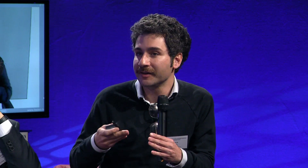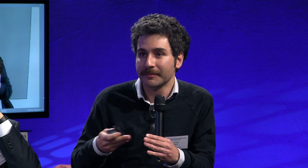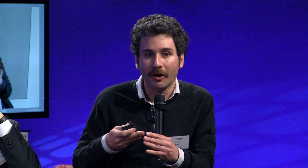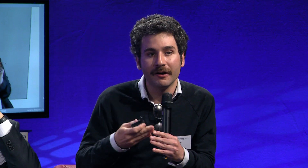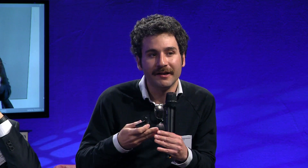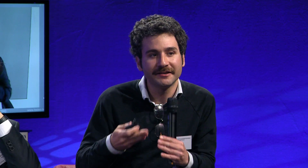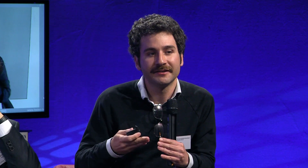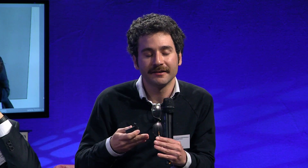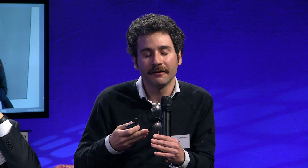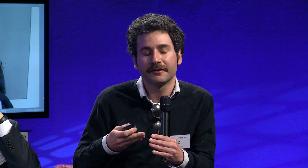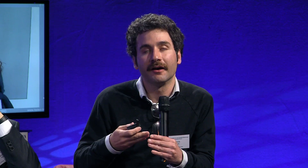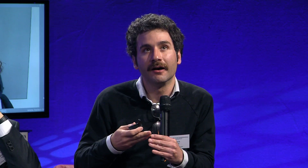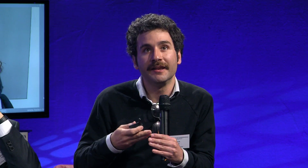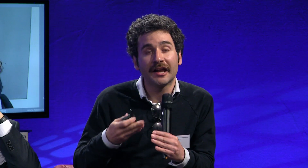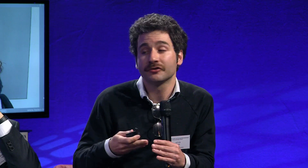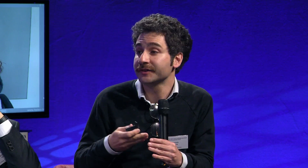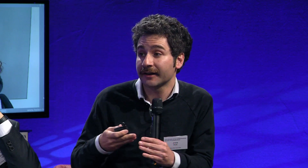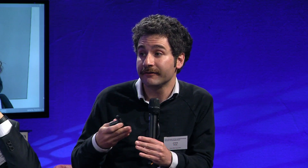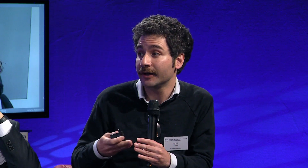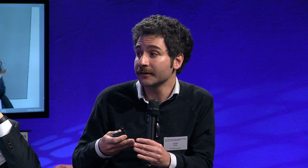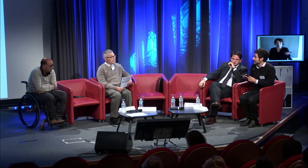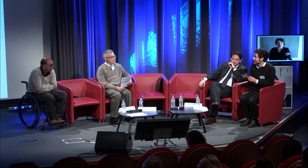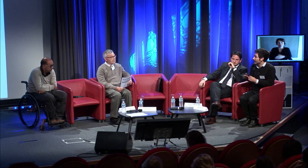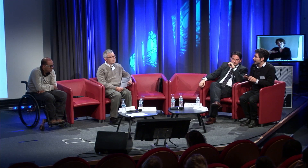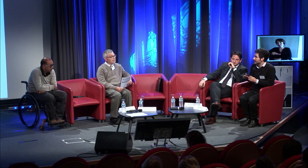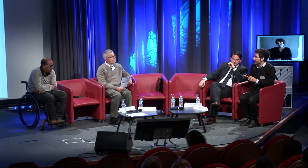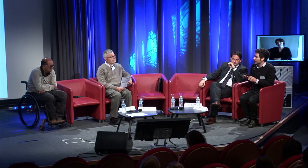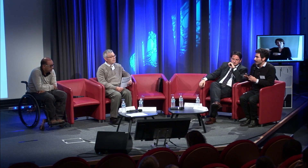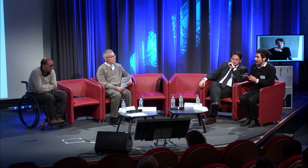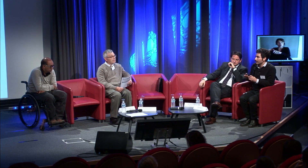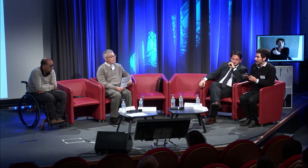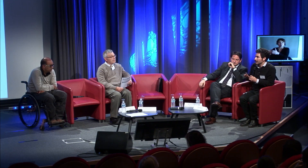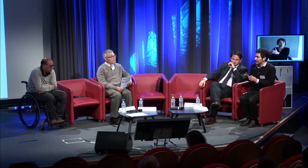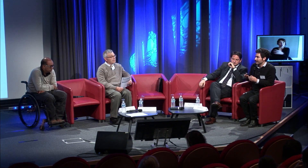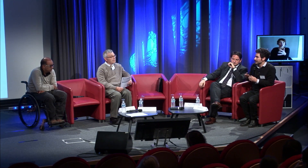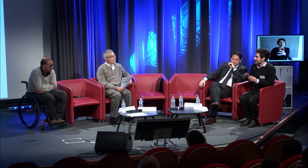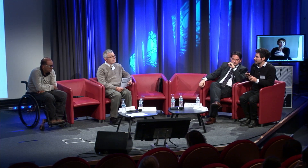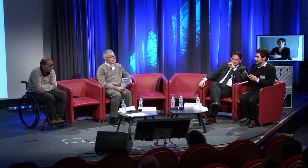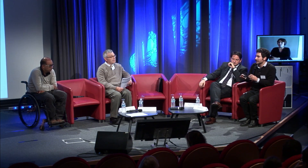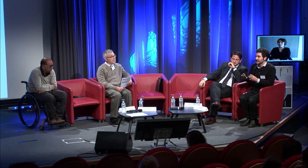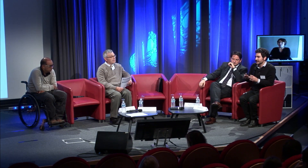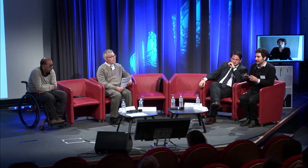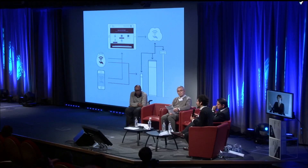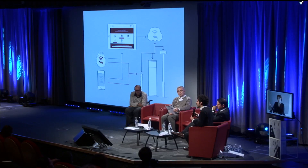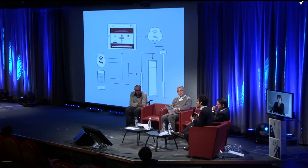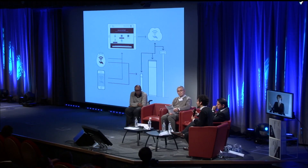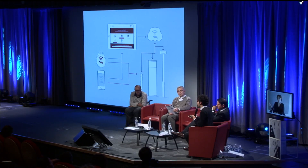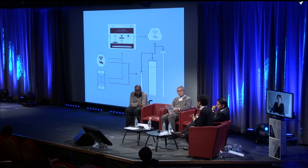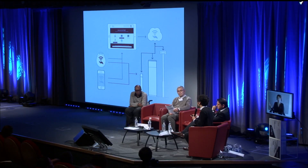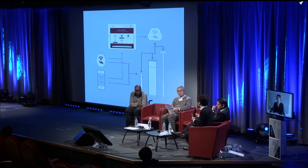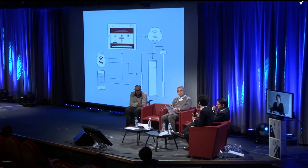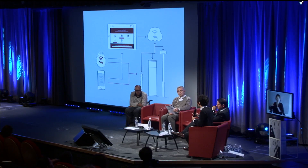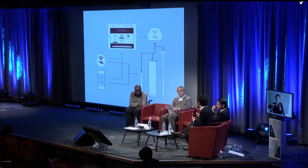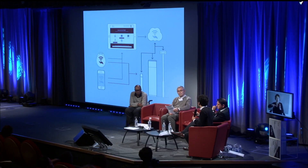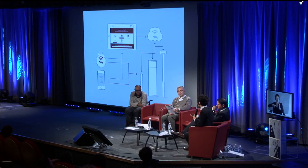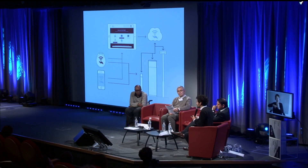lot of these people aren't natural technophiles, and so you have to build this stuff in a way that's